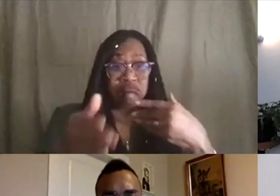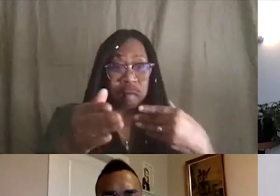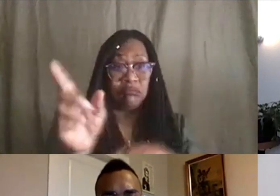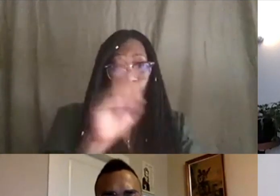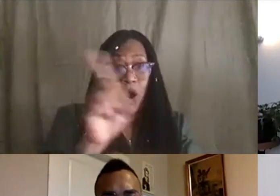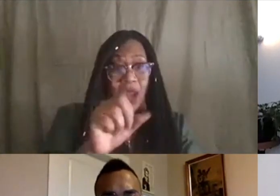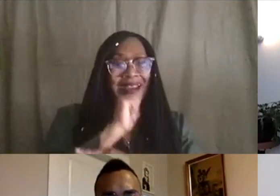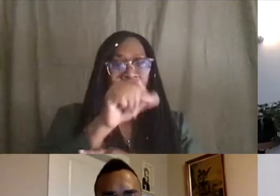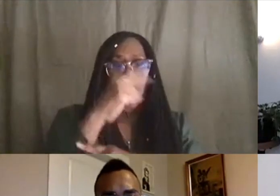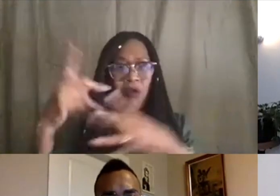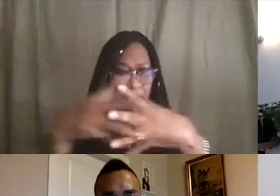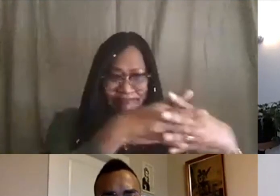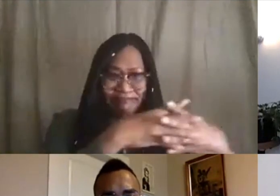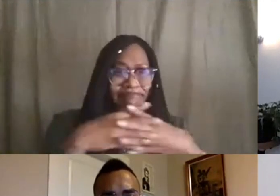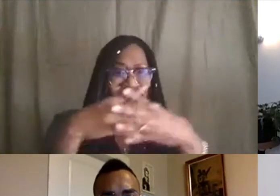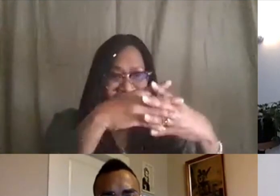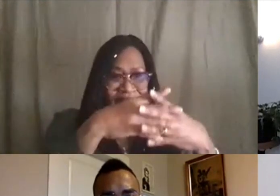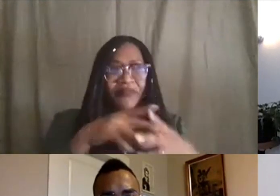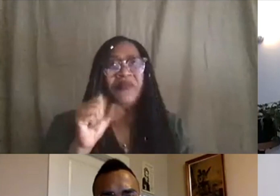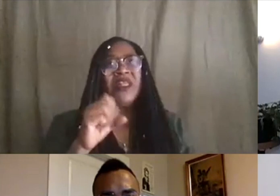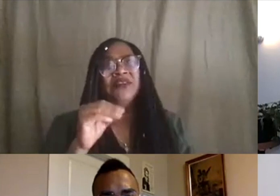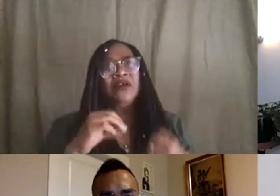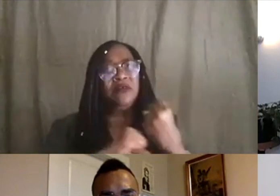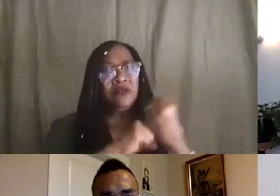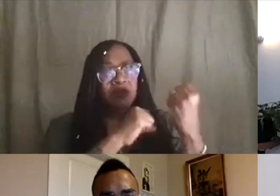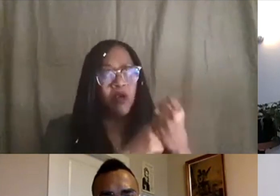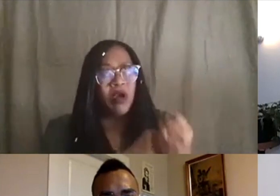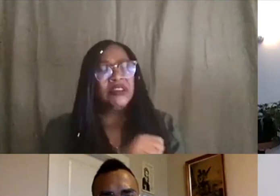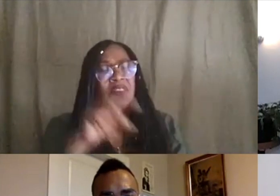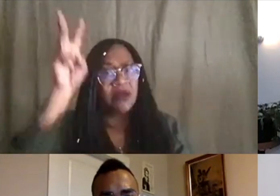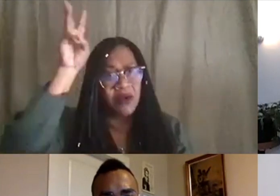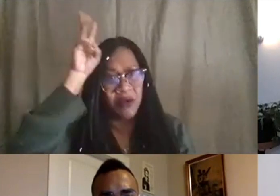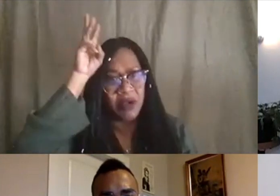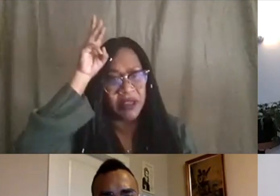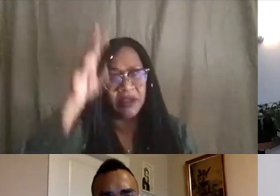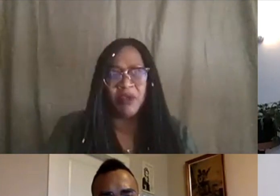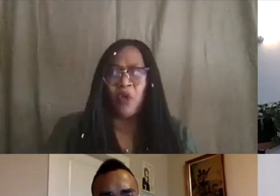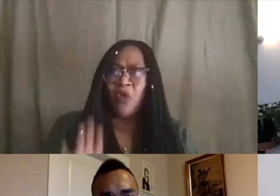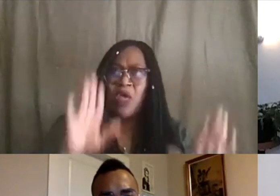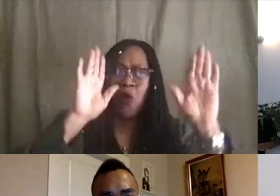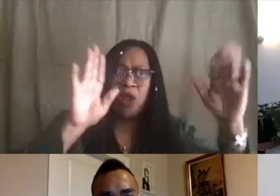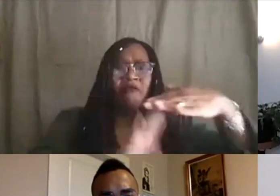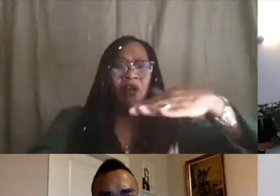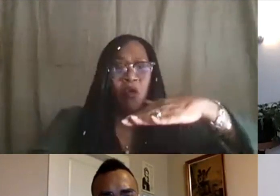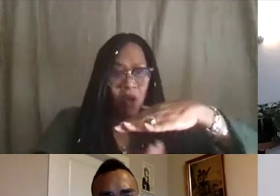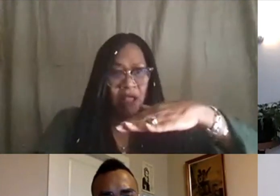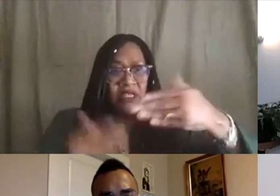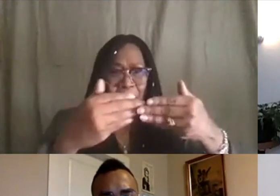So to speak along with William, with that really, you know, wonderful grounding